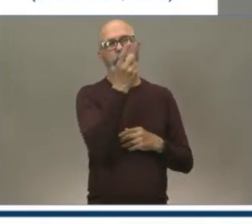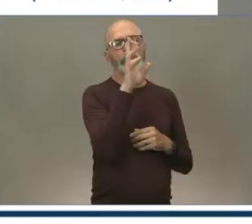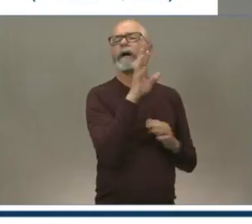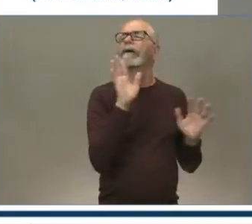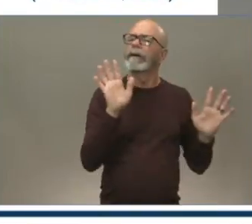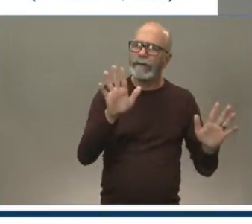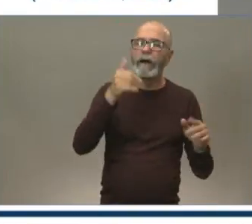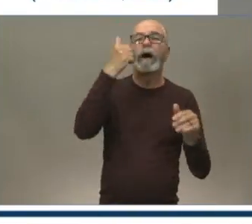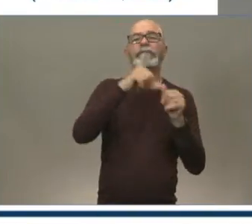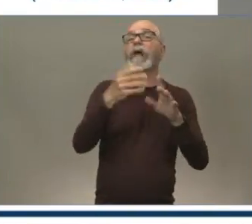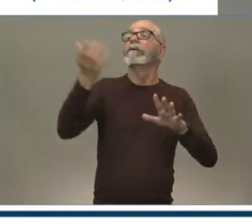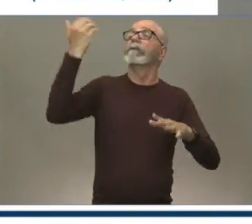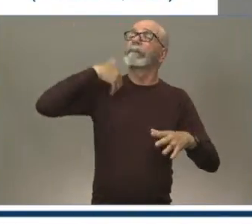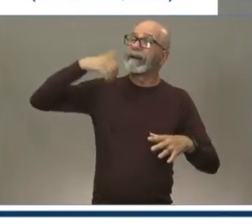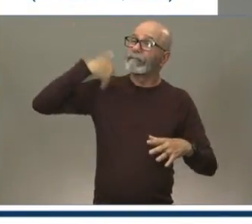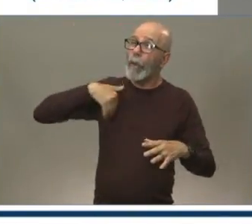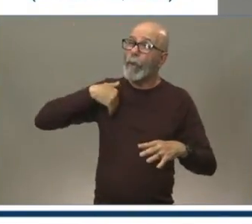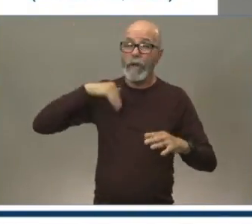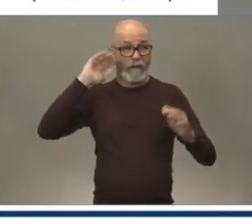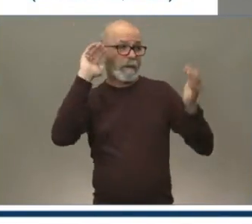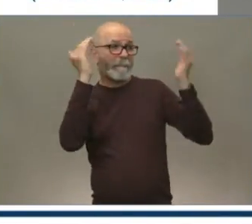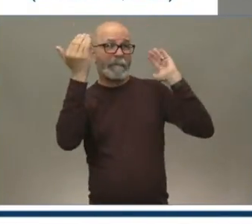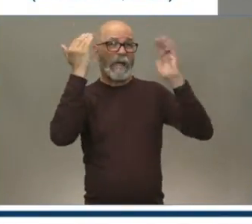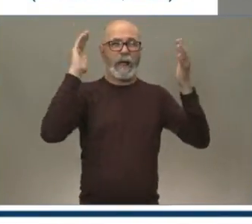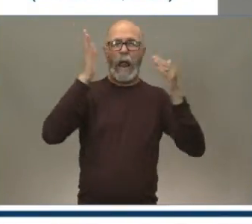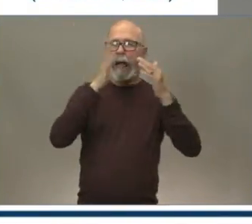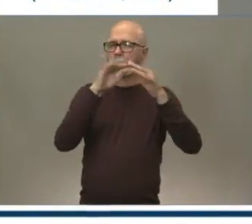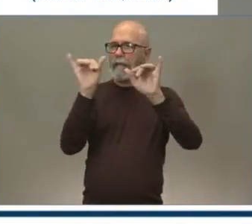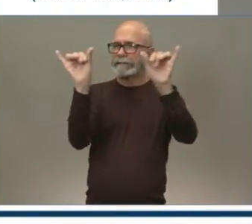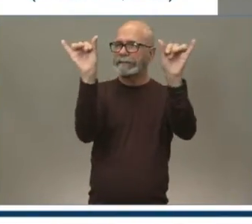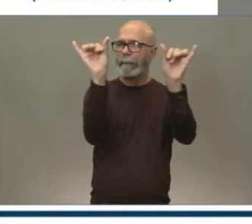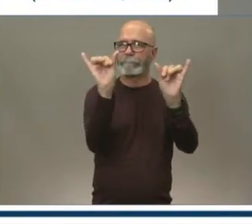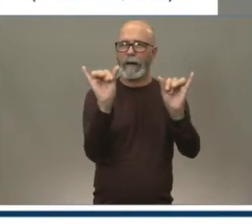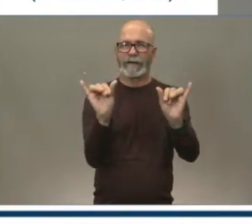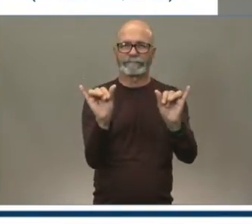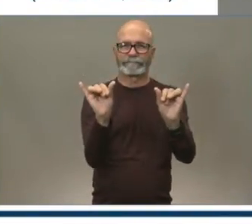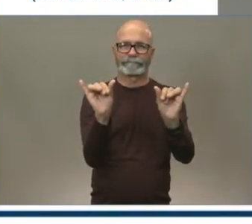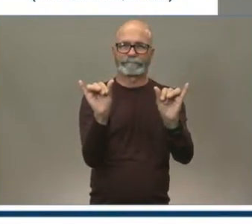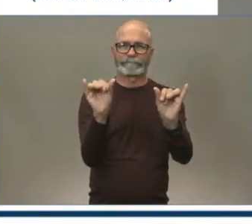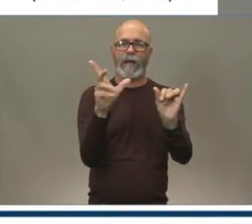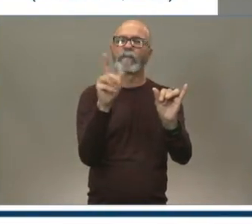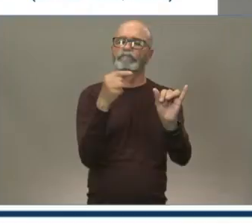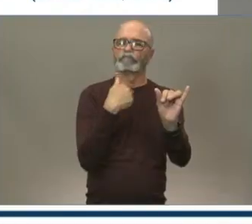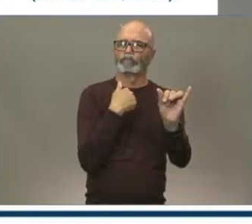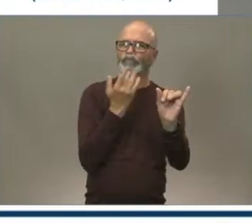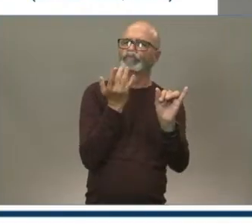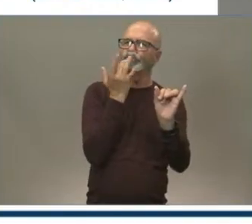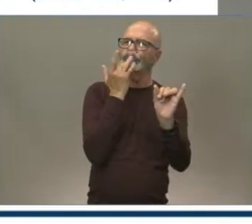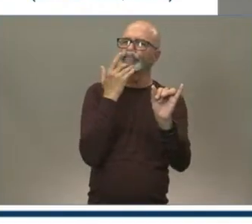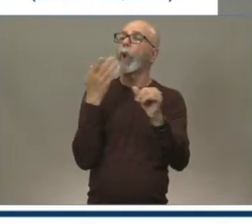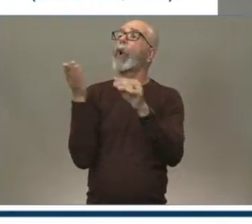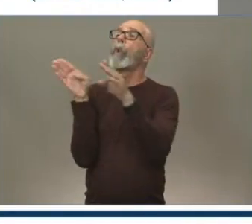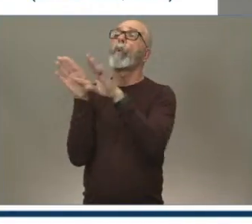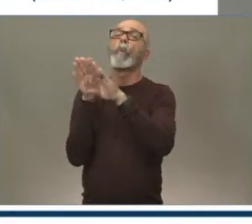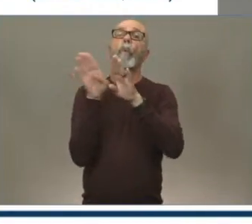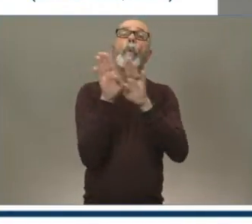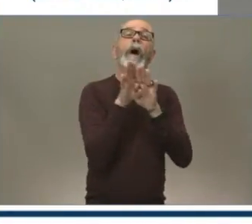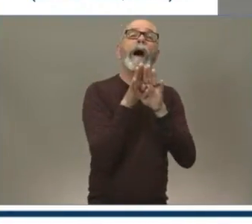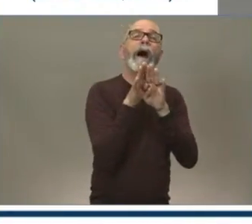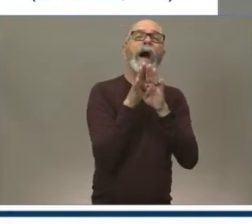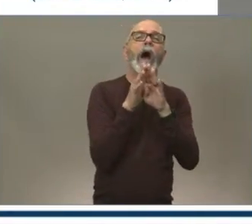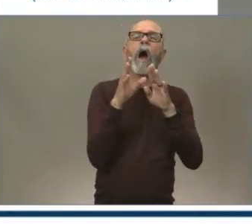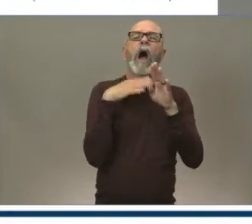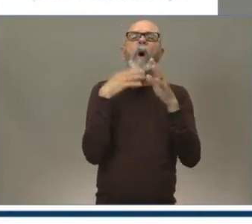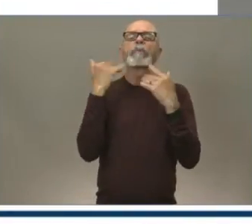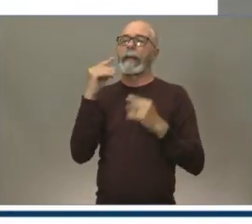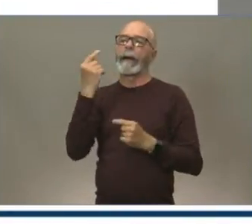stronger in some of the areas about just you're closing things down rather than limiting their activities. And I think the